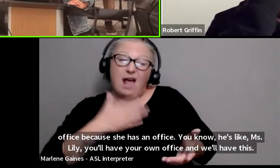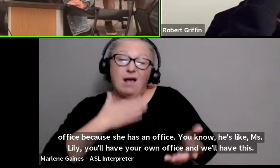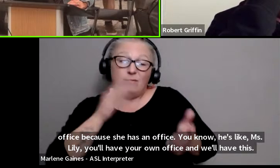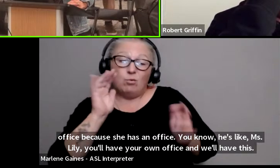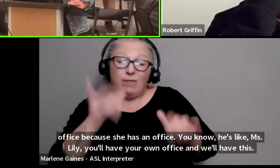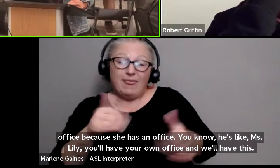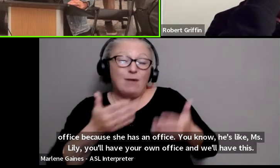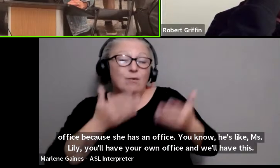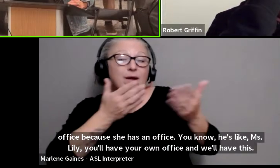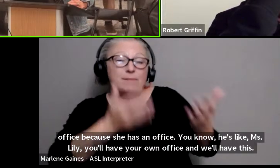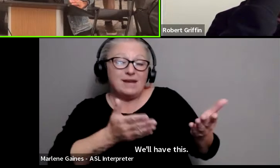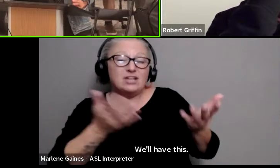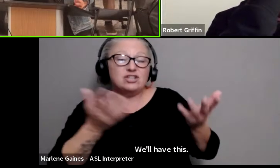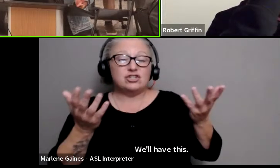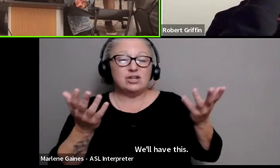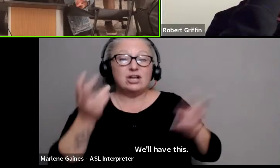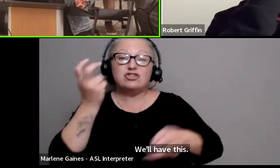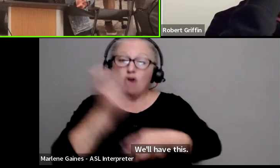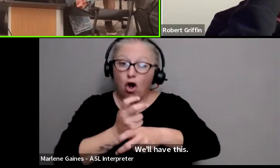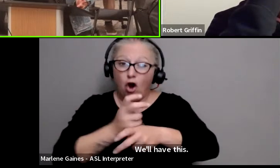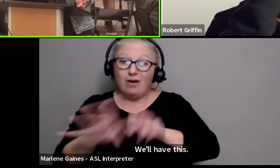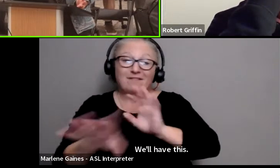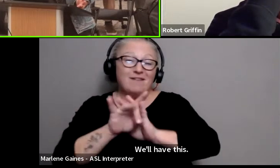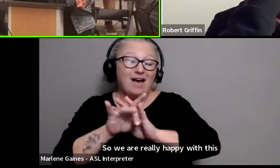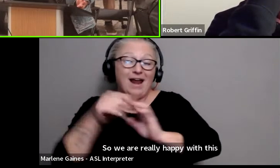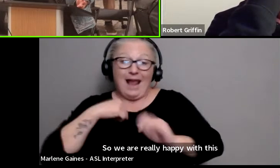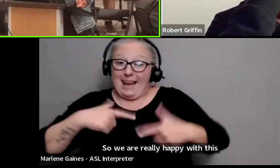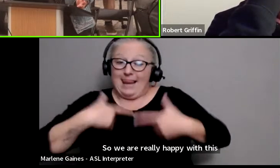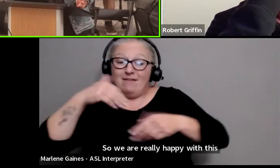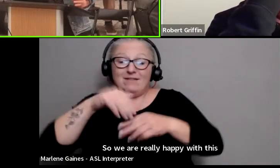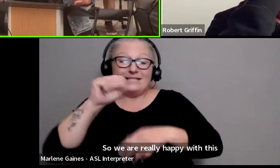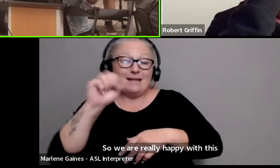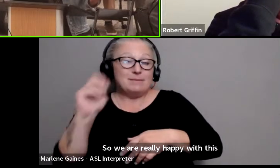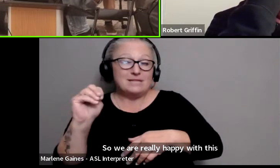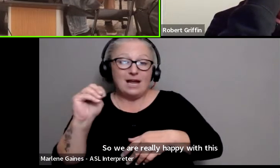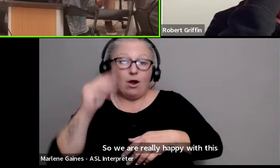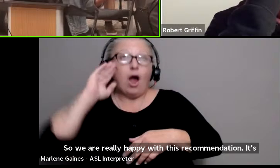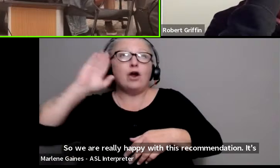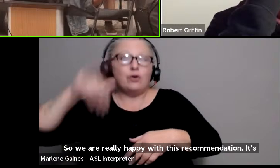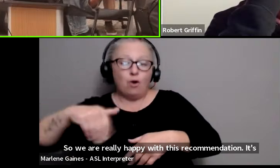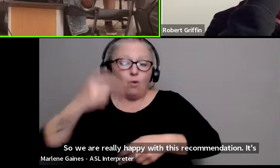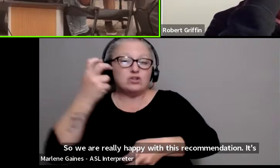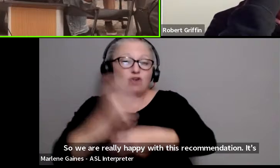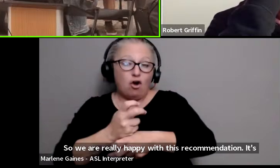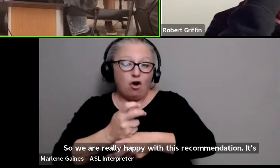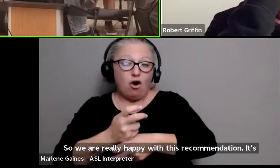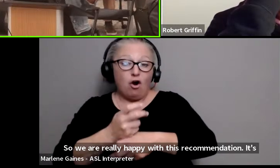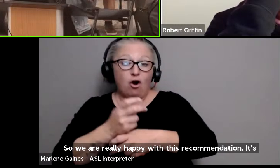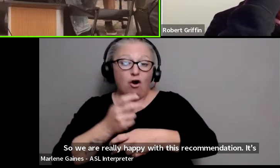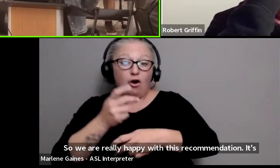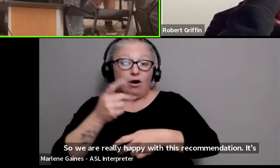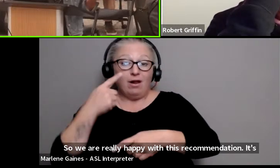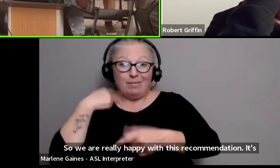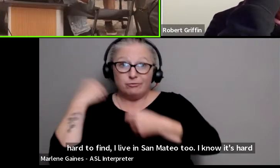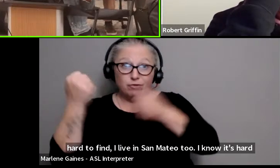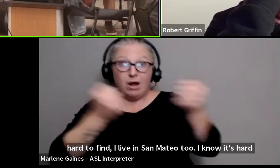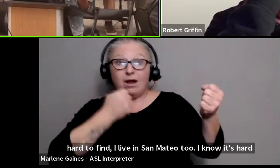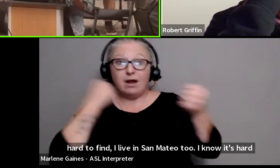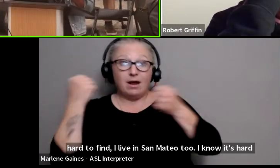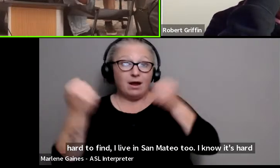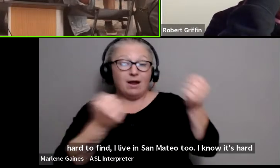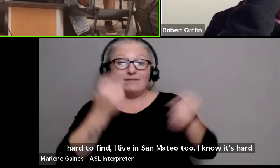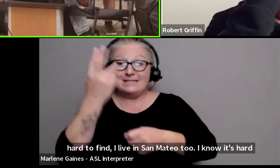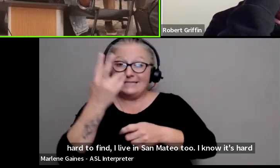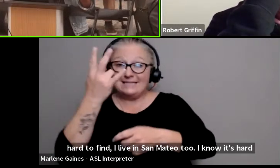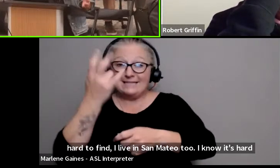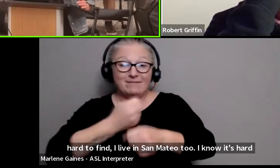this recommendation. It's hard to find. I live in San Mateo too. I know it's hard. If you think I haven't been driving around for 6 and 7